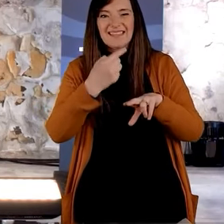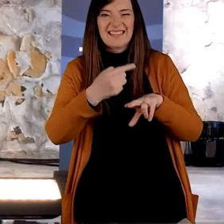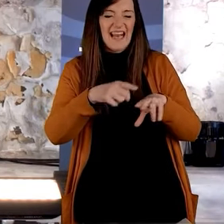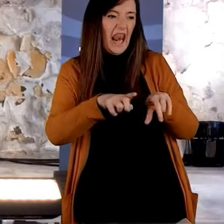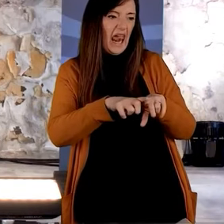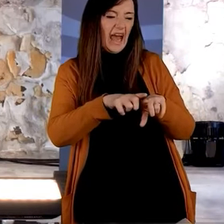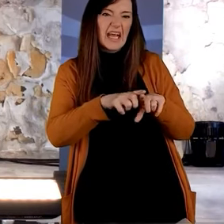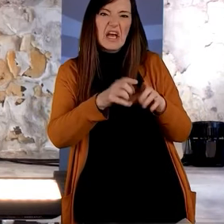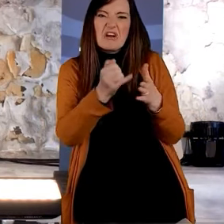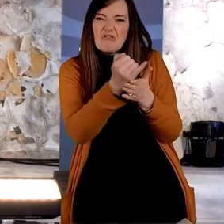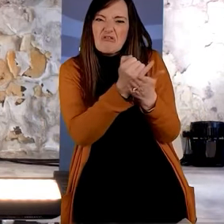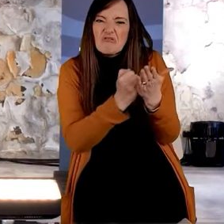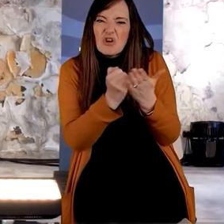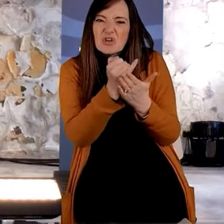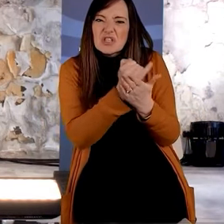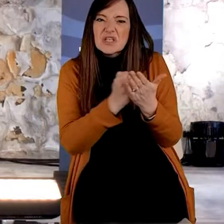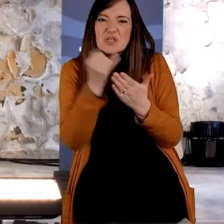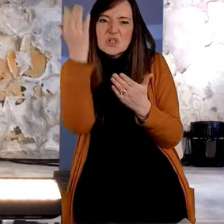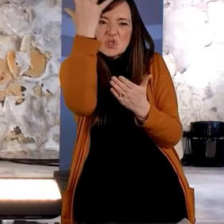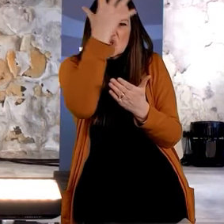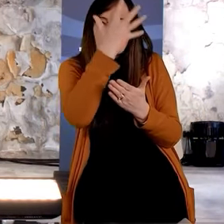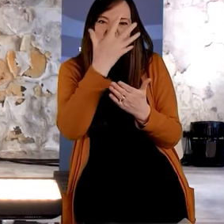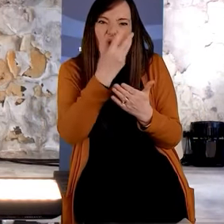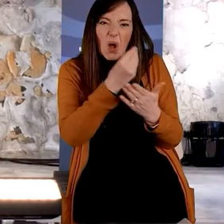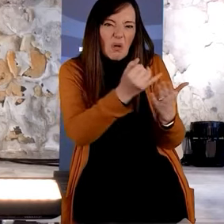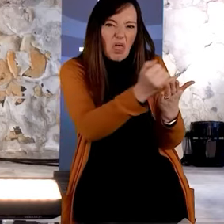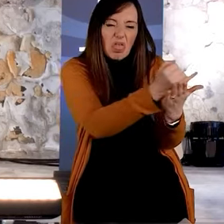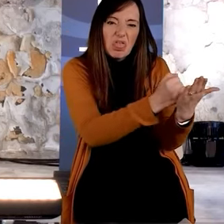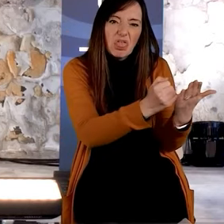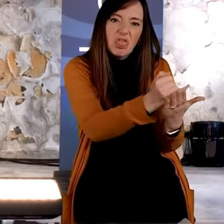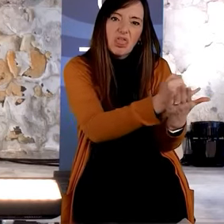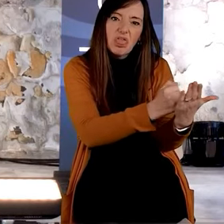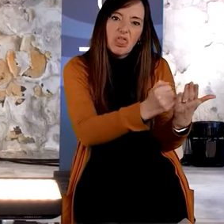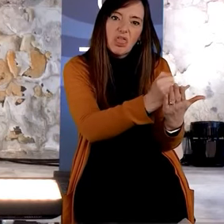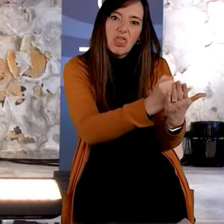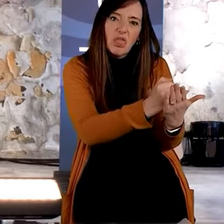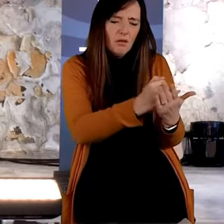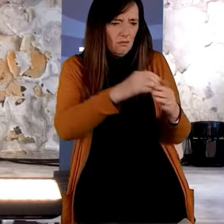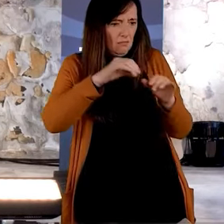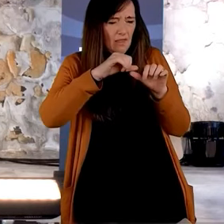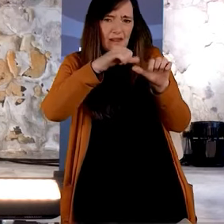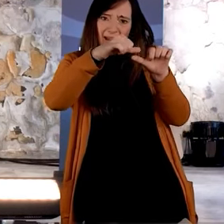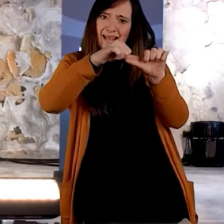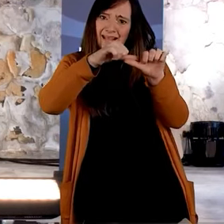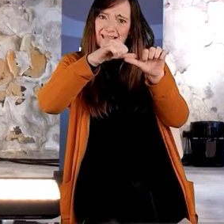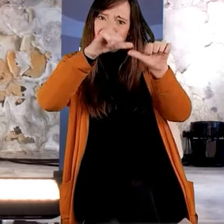line in verse 9, because they don't sound like that. You get that disgusting picture. And then the last line,